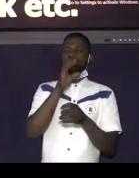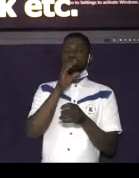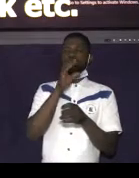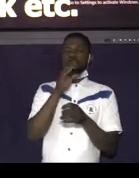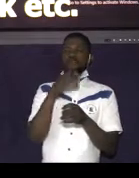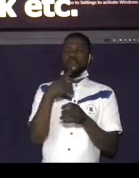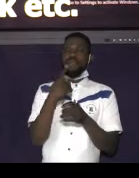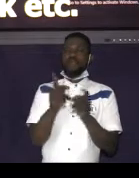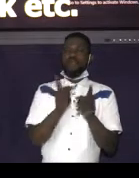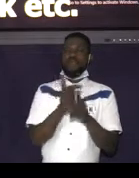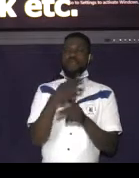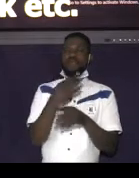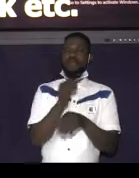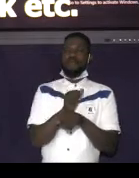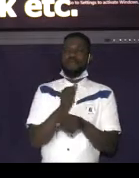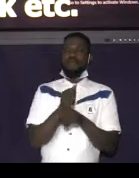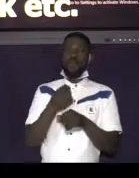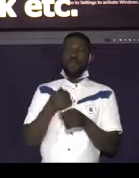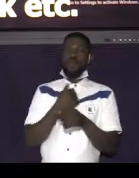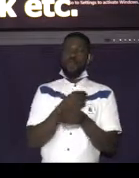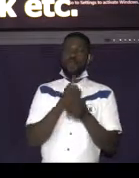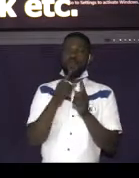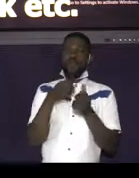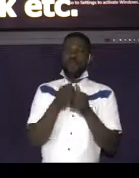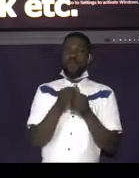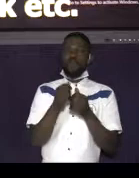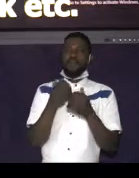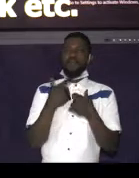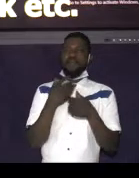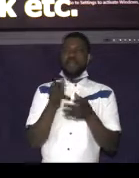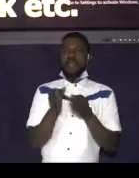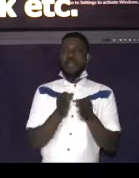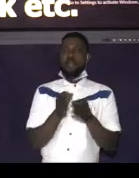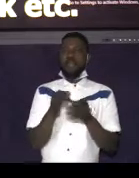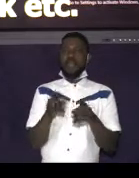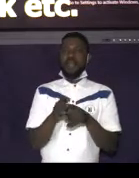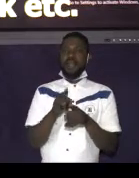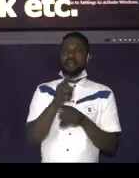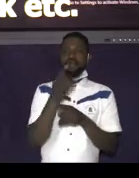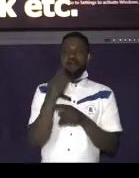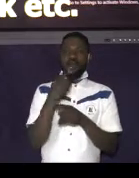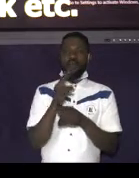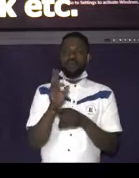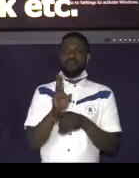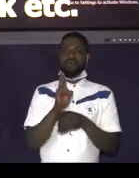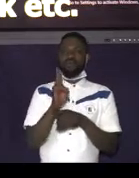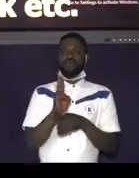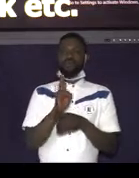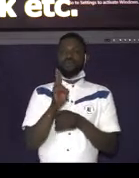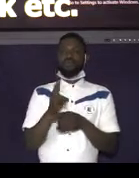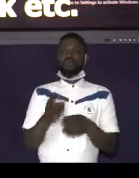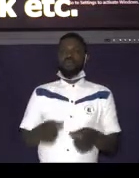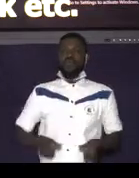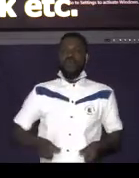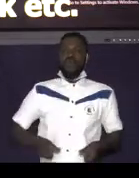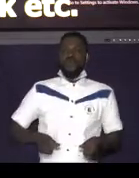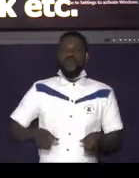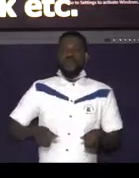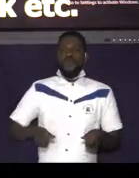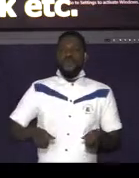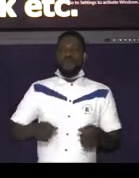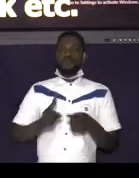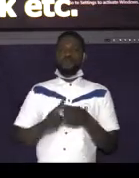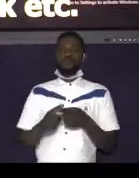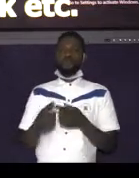The kind of work we are talking about, I've explained here, moving a load, like you were using like you use wheelbarrow to